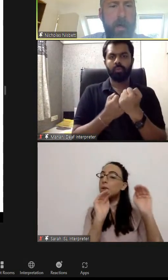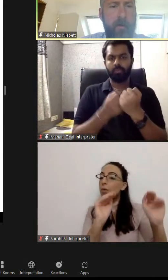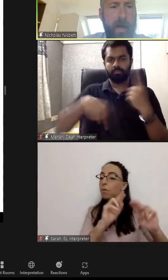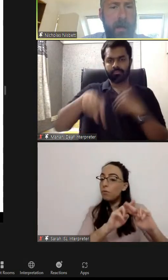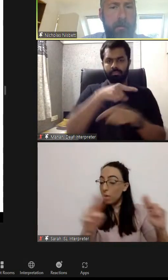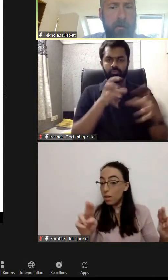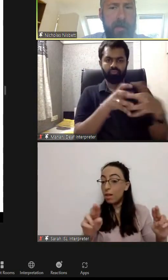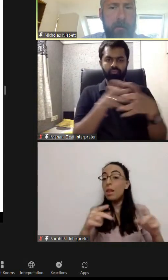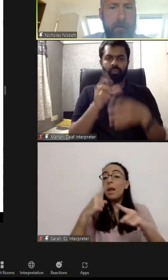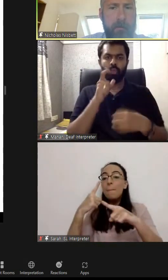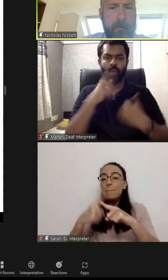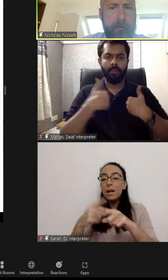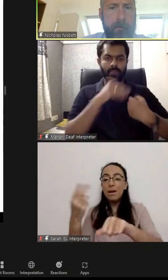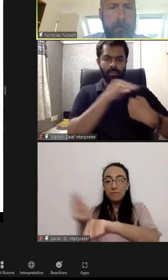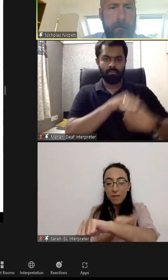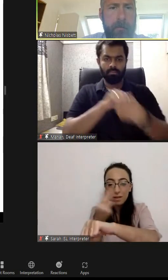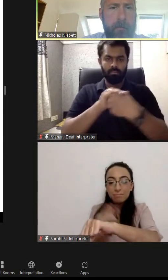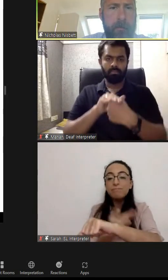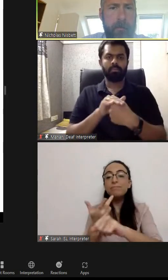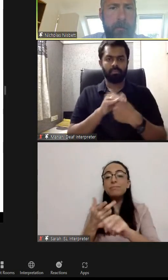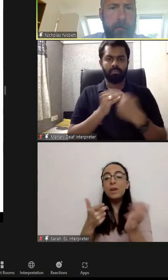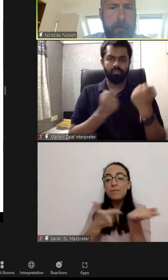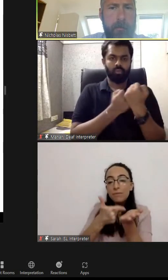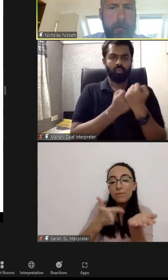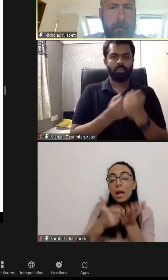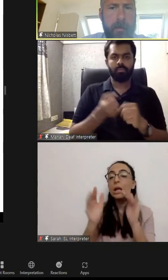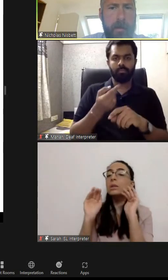and welfare provision.